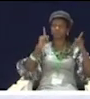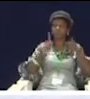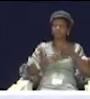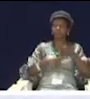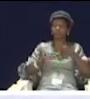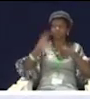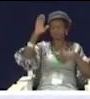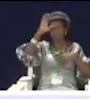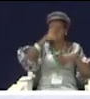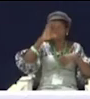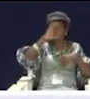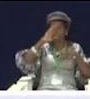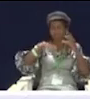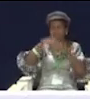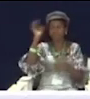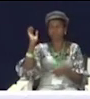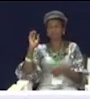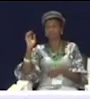search out